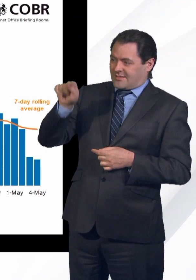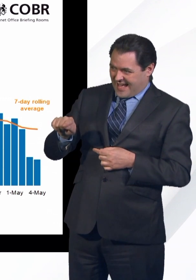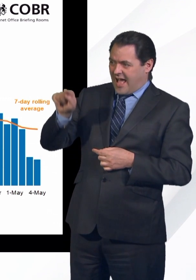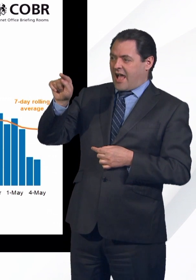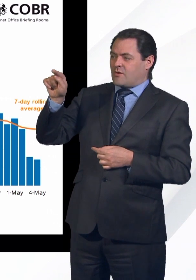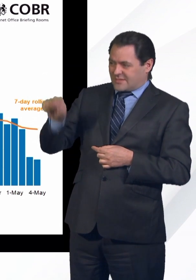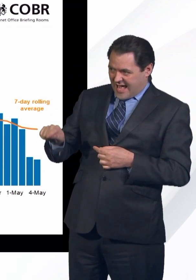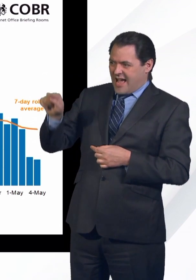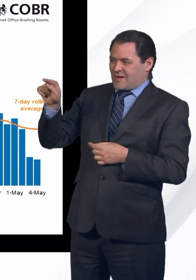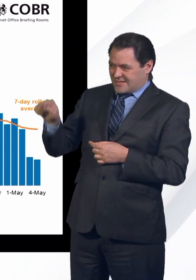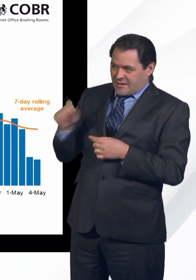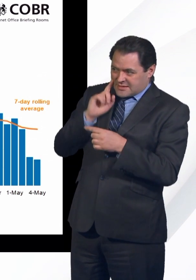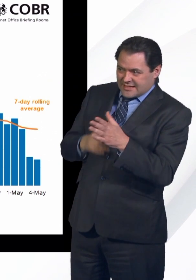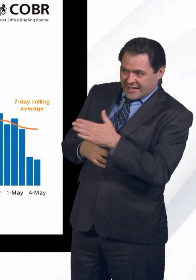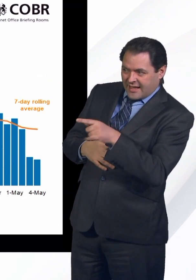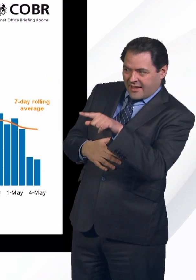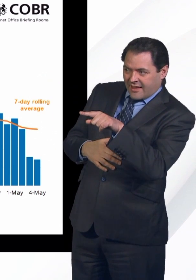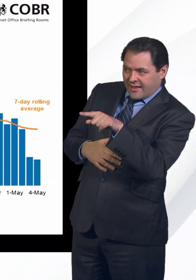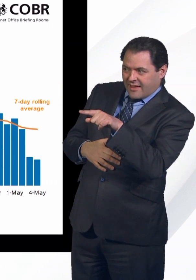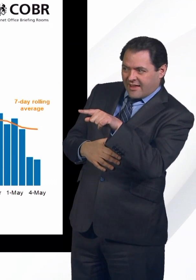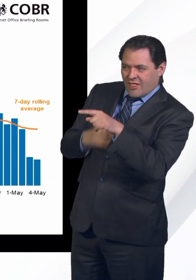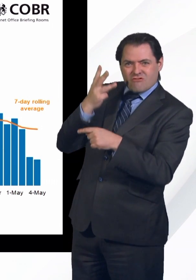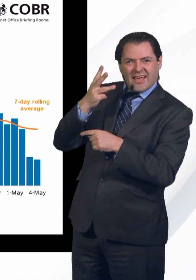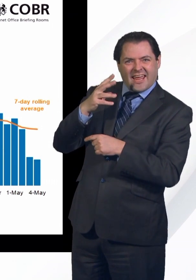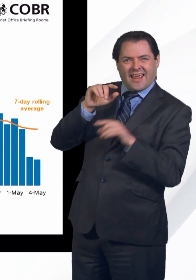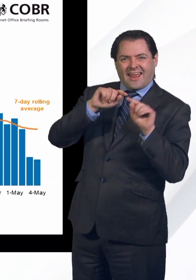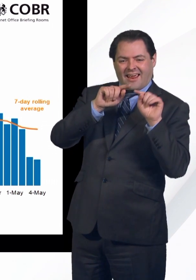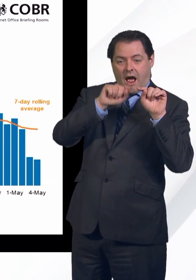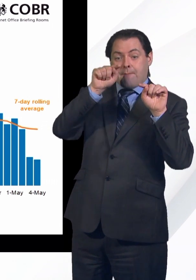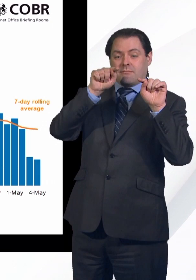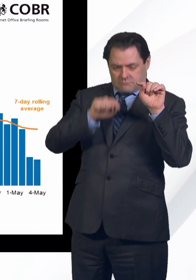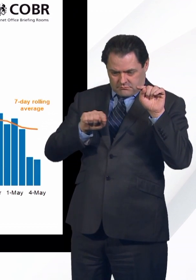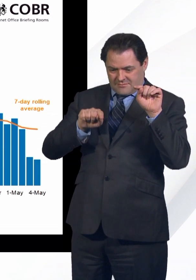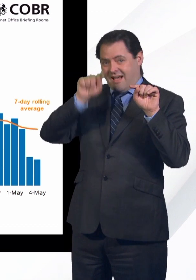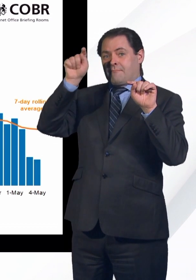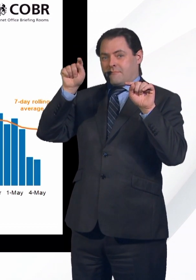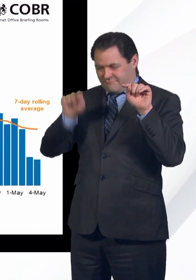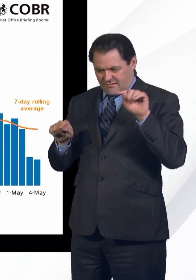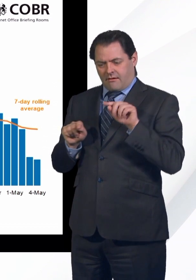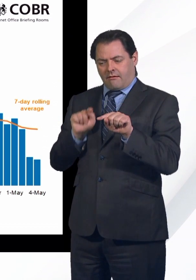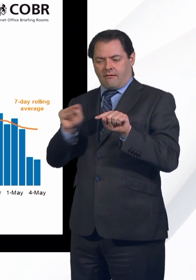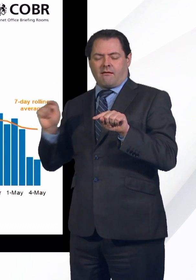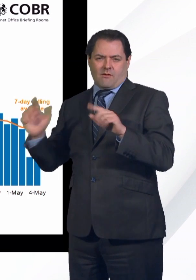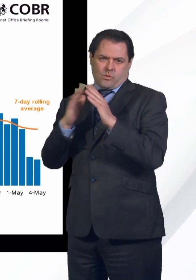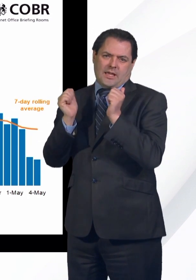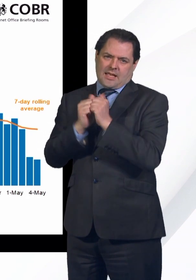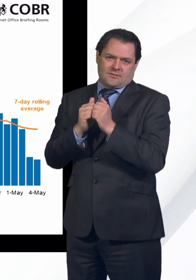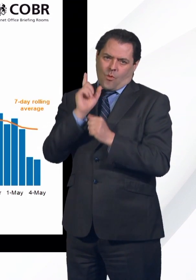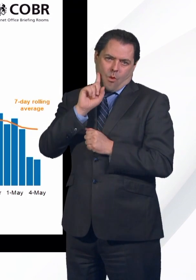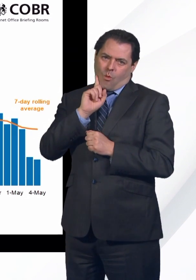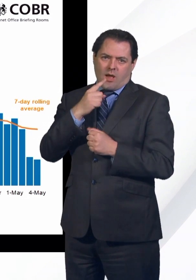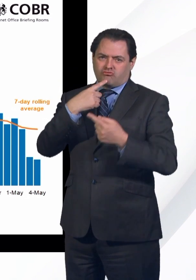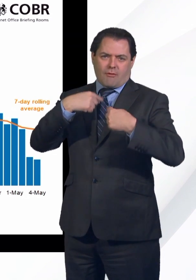3 steps on the right-hand side of the chart. Fewer deaths are actually reported at the